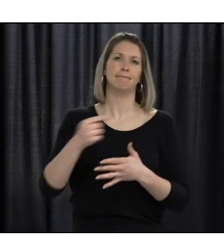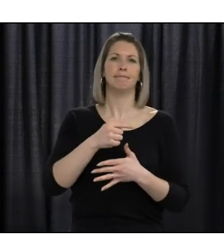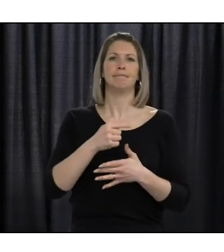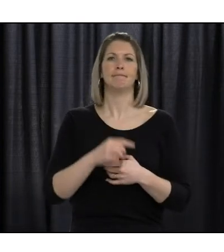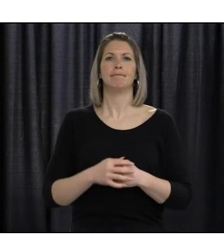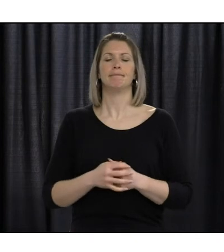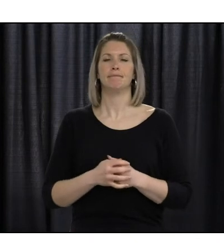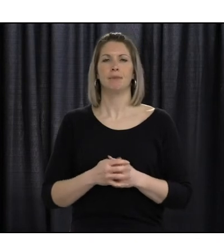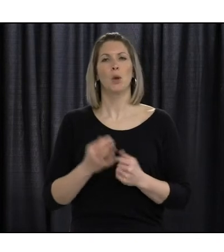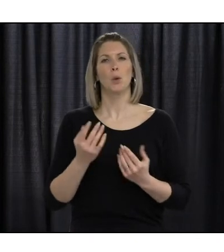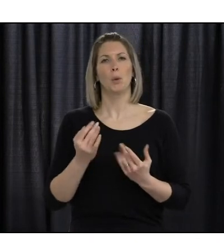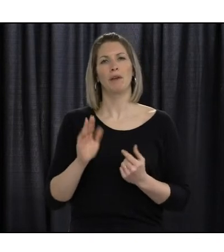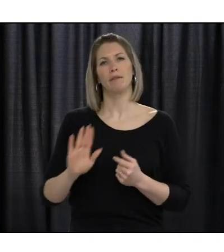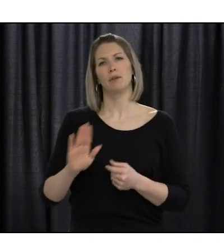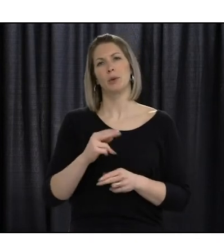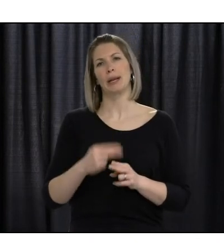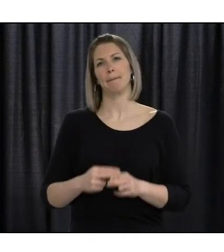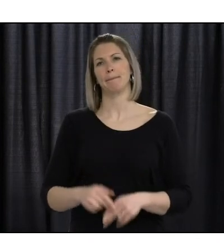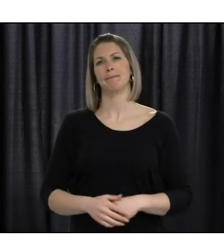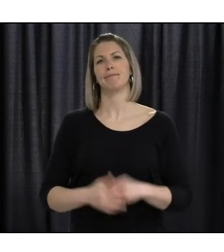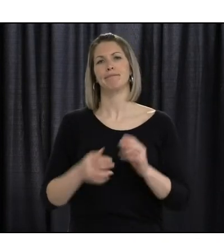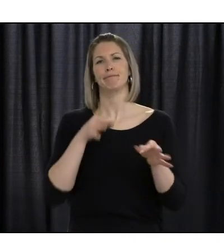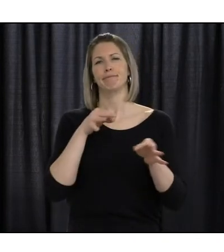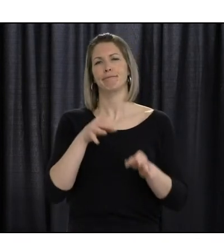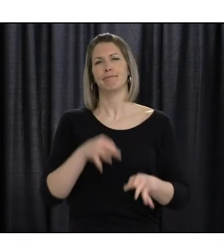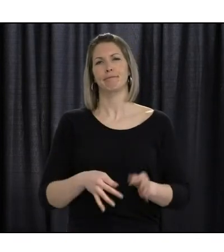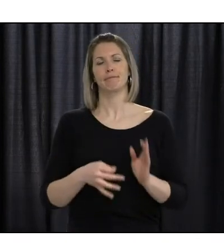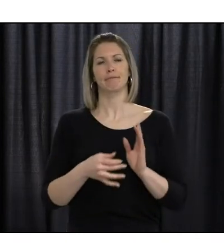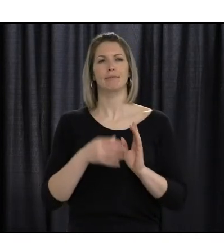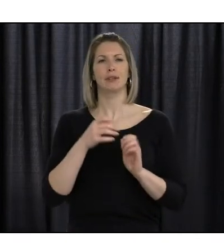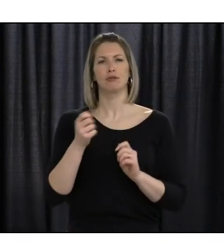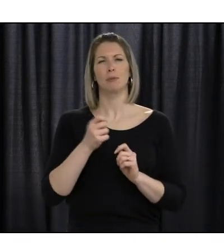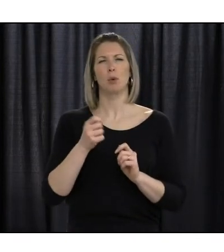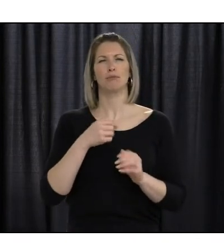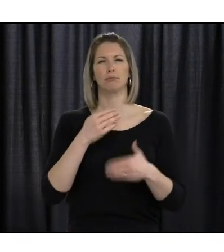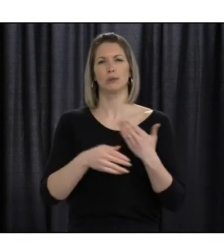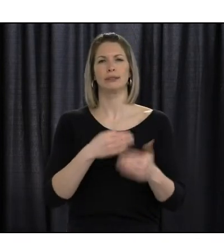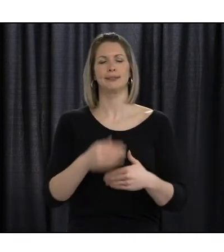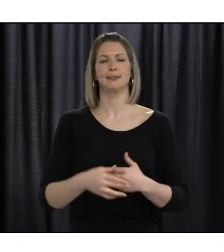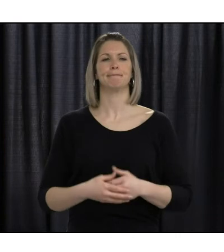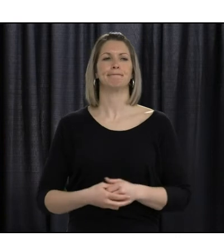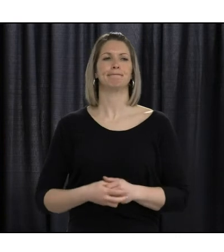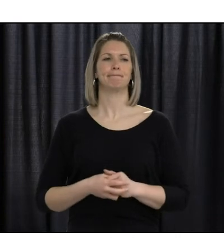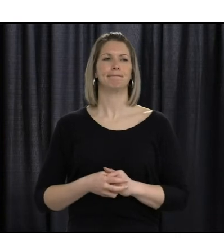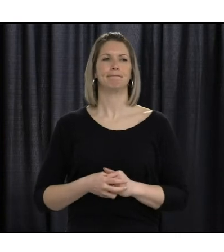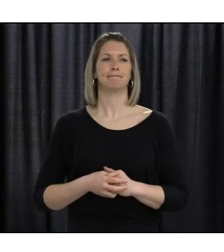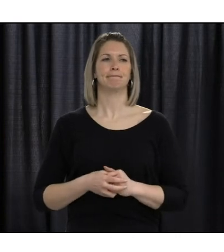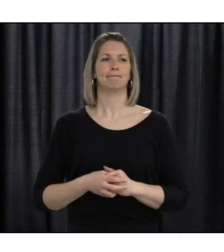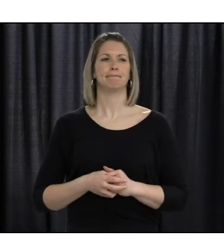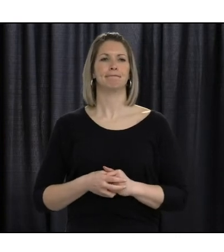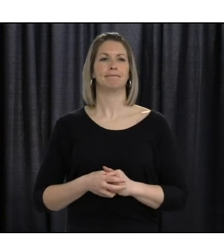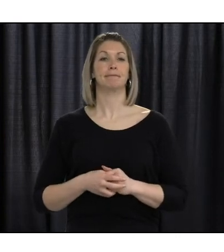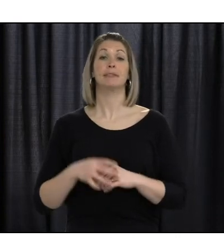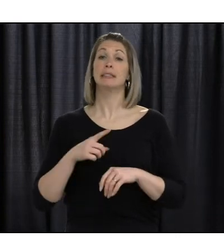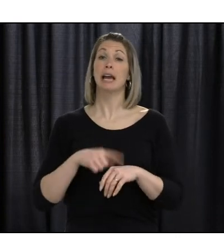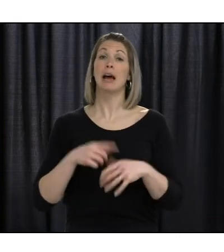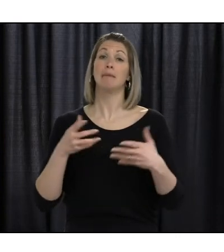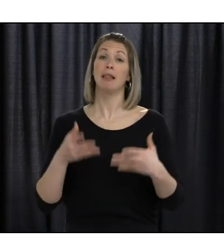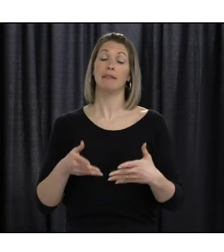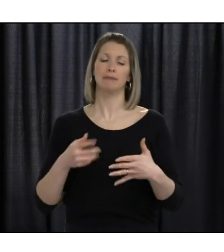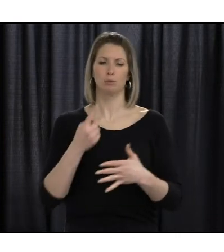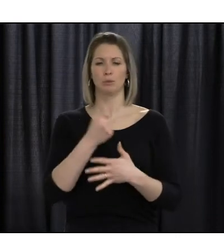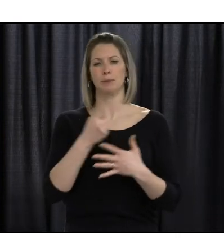until your name has been called. Following this, should time permit, reporters will be individually asked for single questions. This call will end